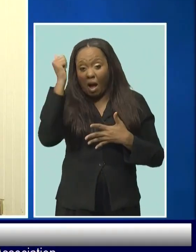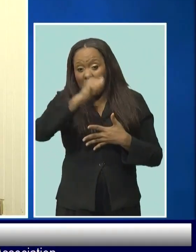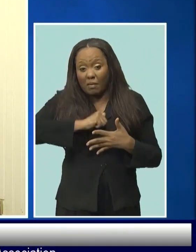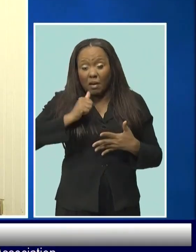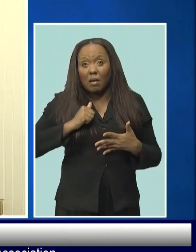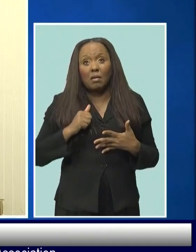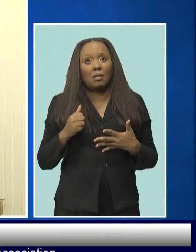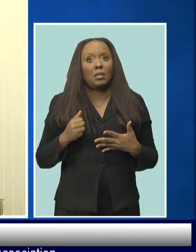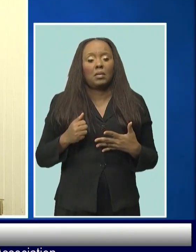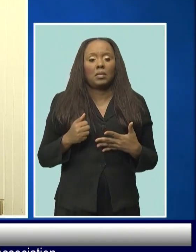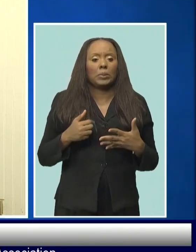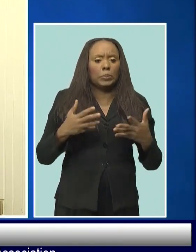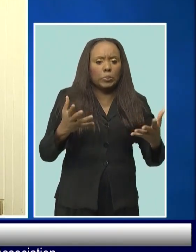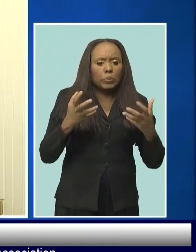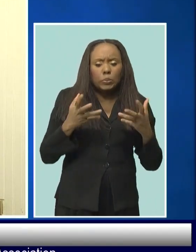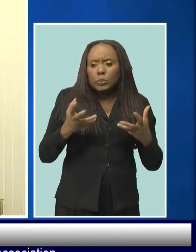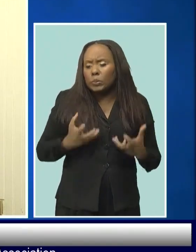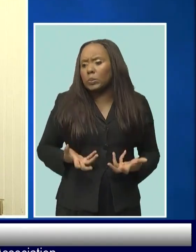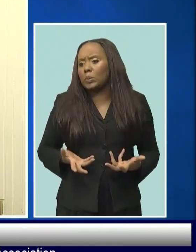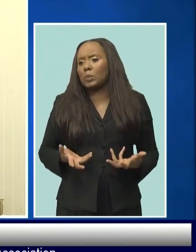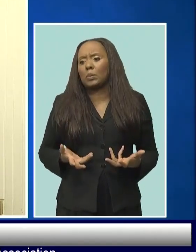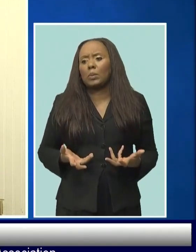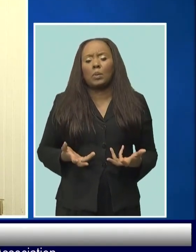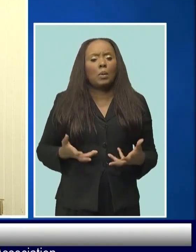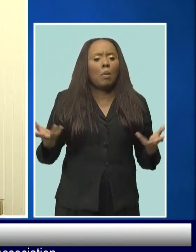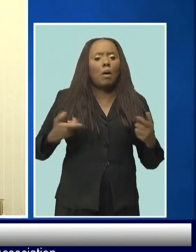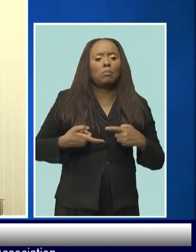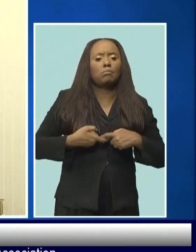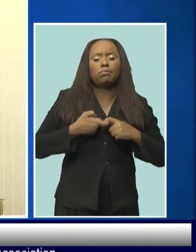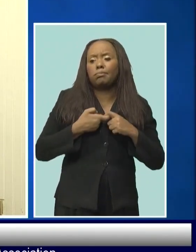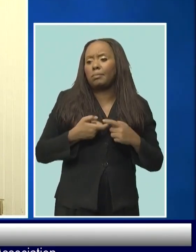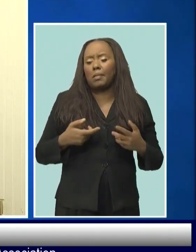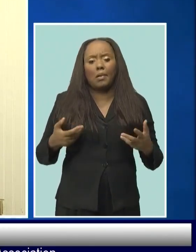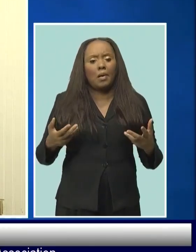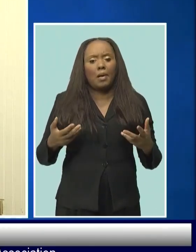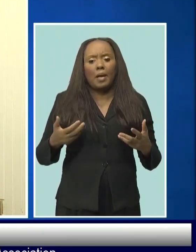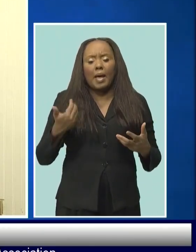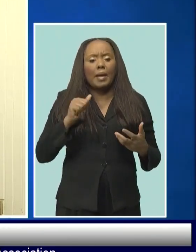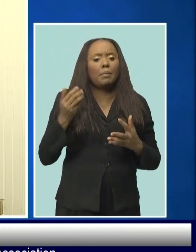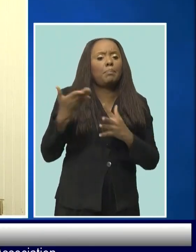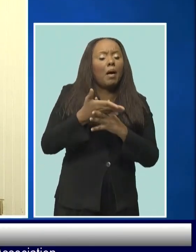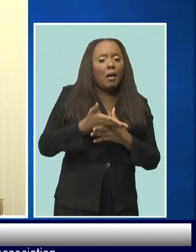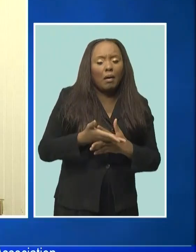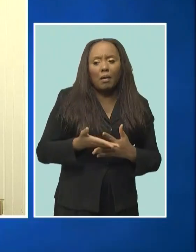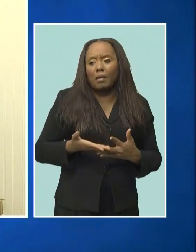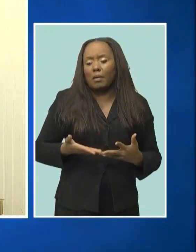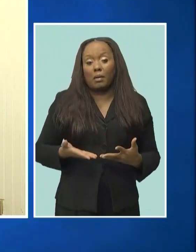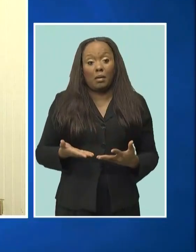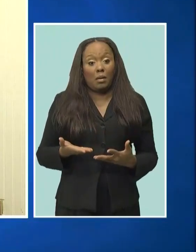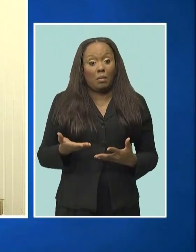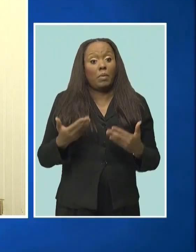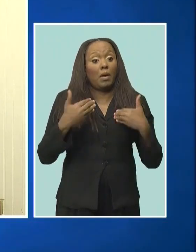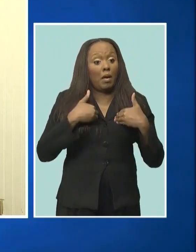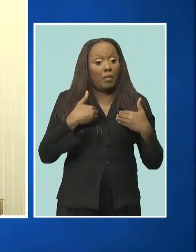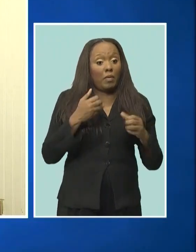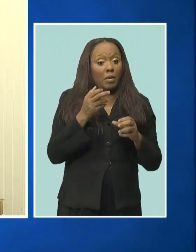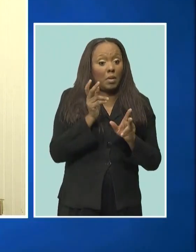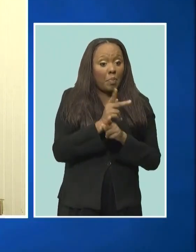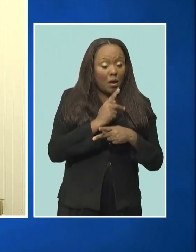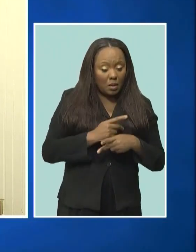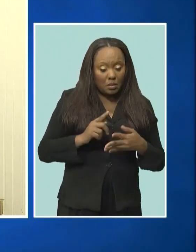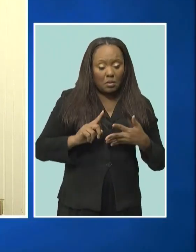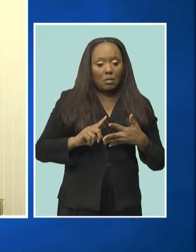the demand is and to look at what are the hindrances to getting into those markets. So we have the products, we have the packaging, we have the